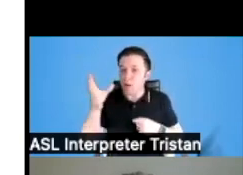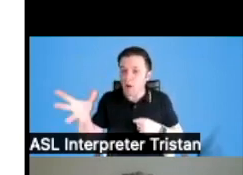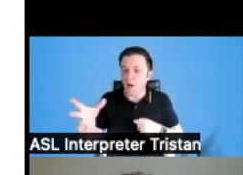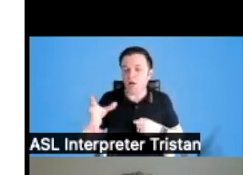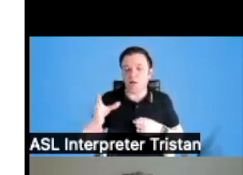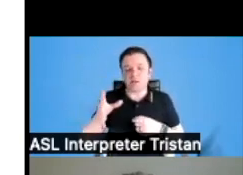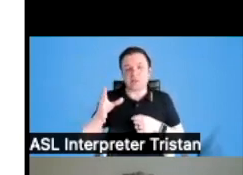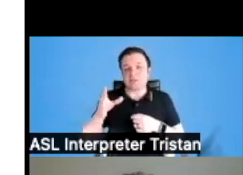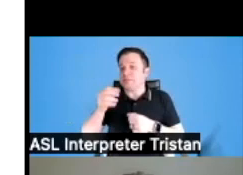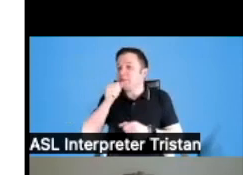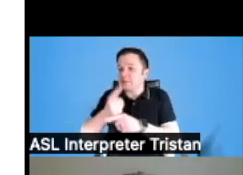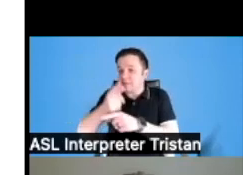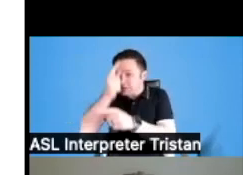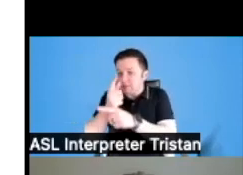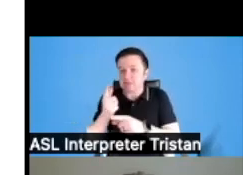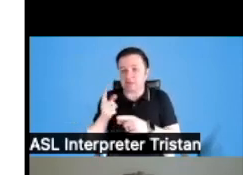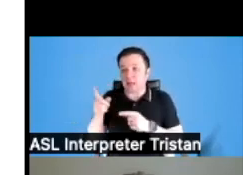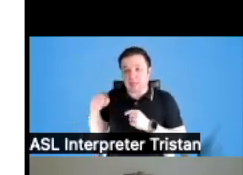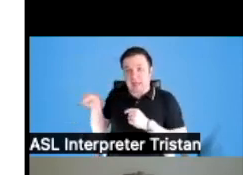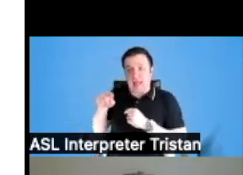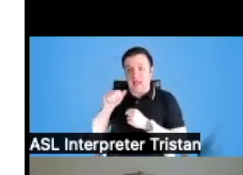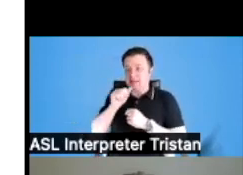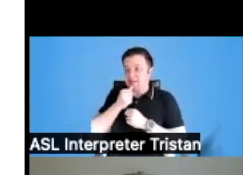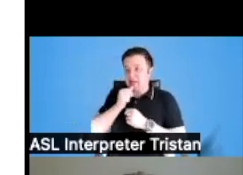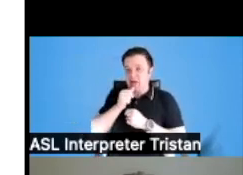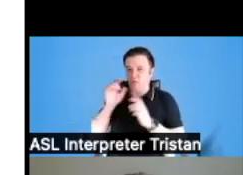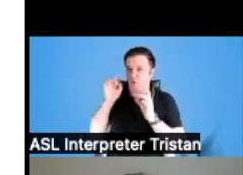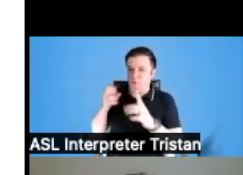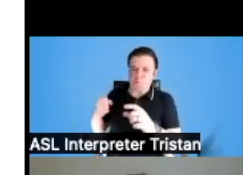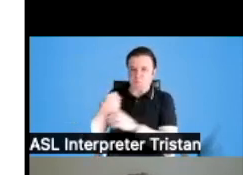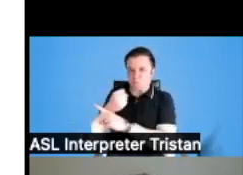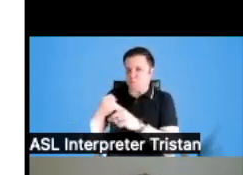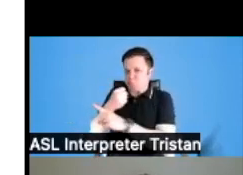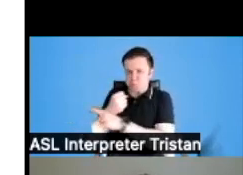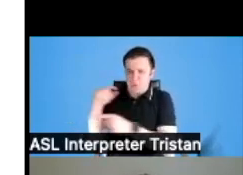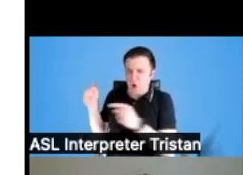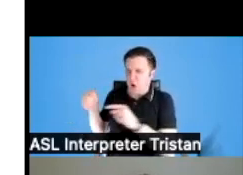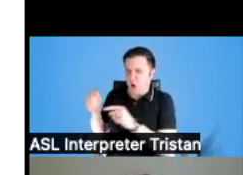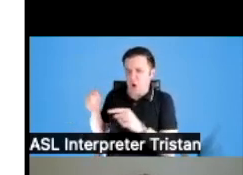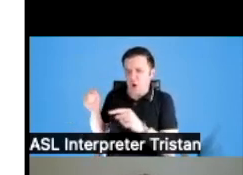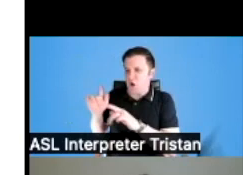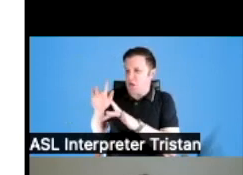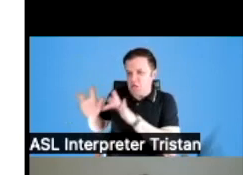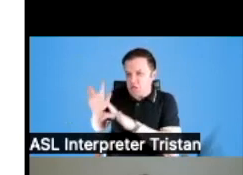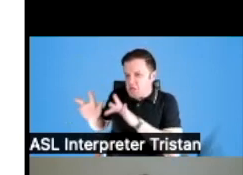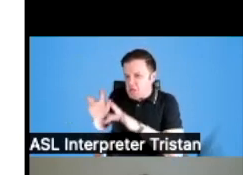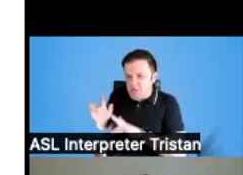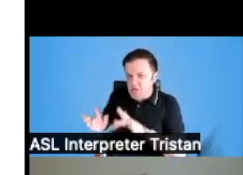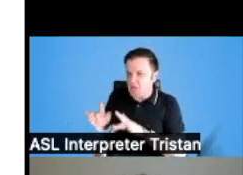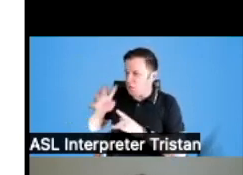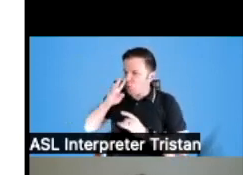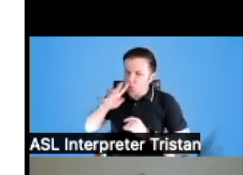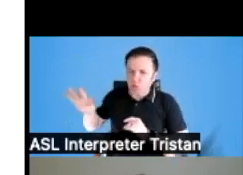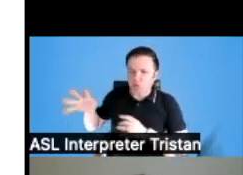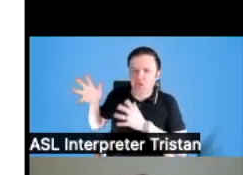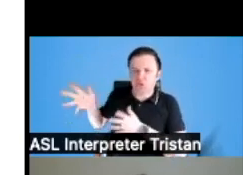friends had themselves suffered violent victimization, including child abuse, neglect,